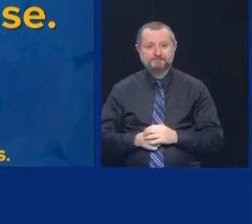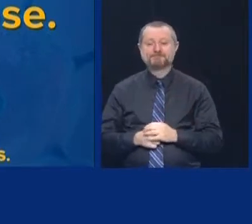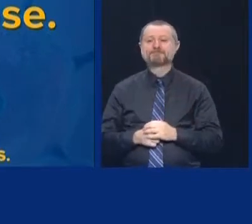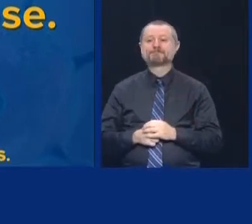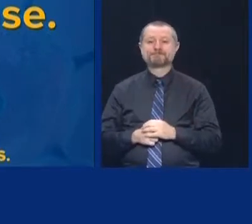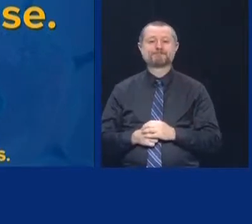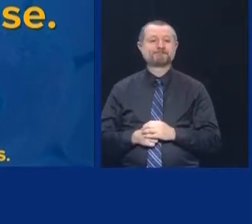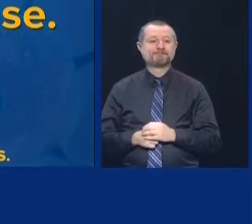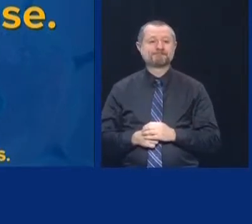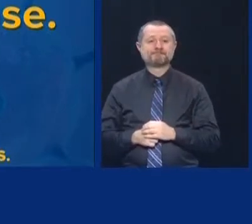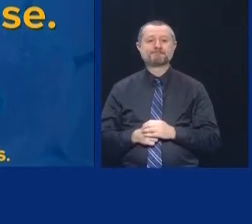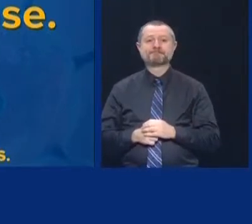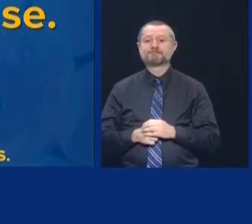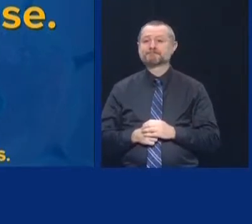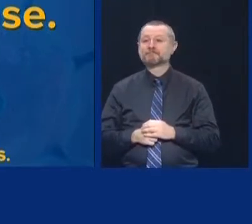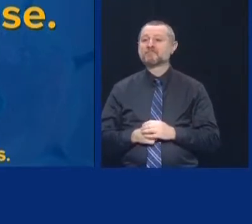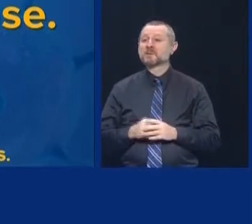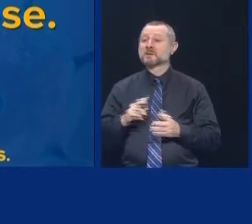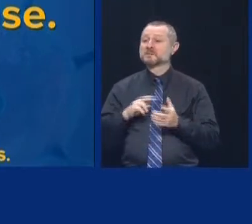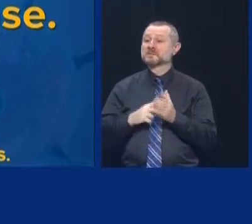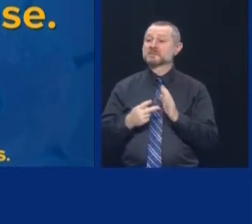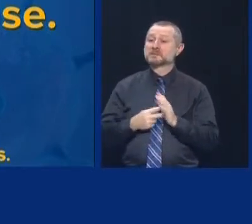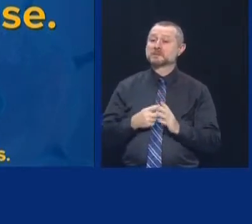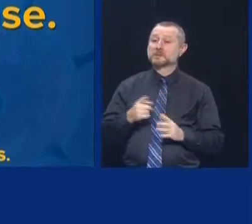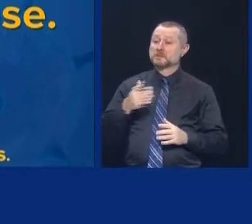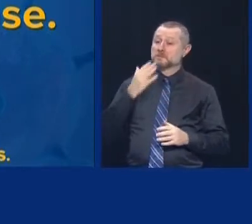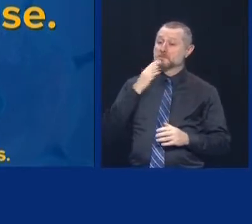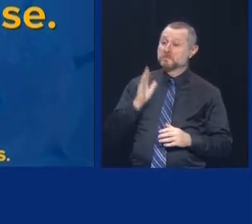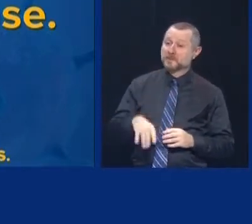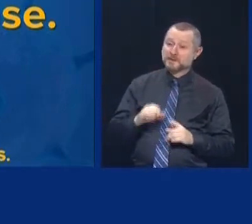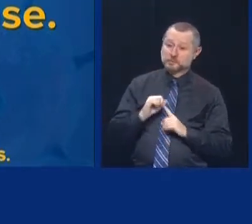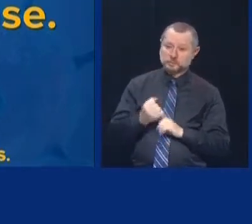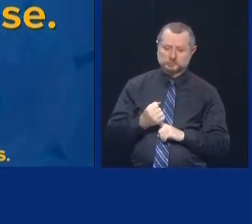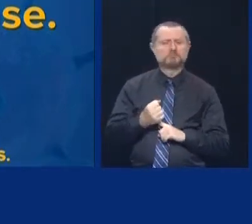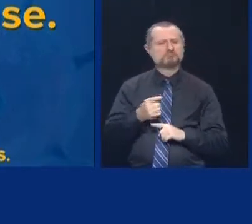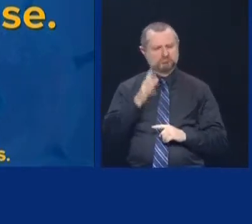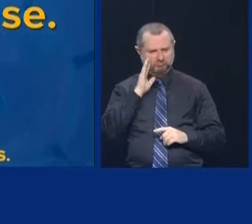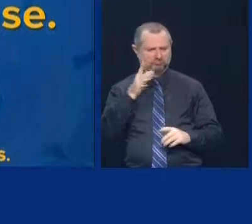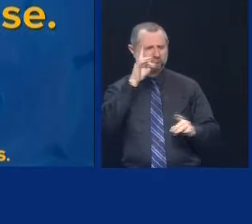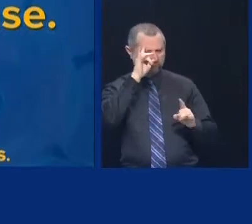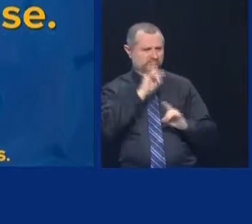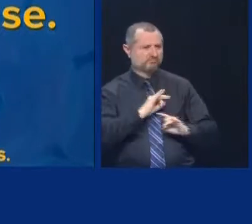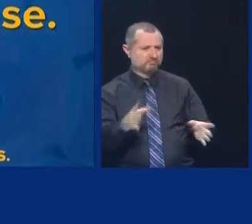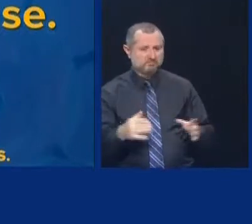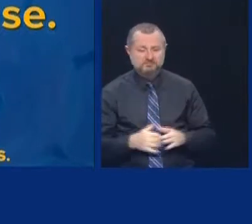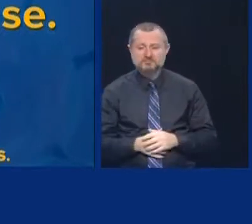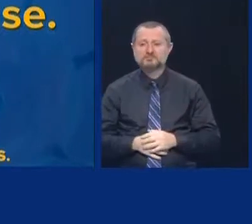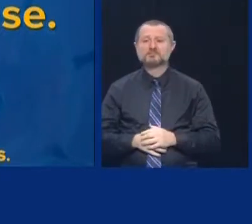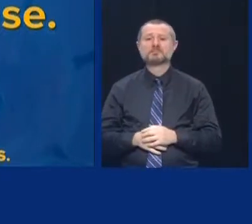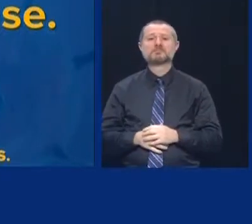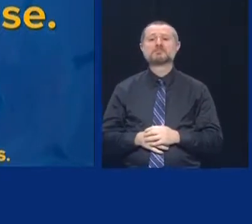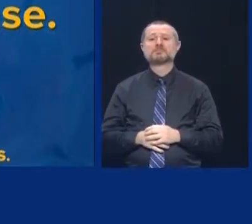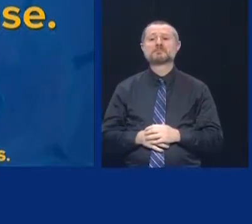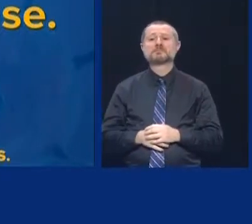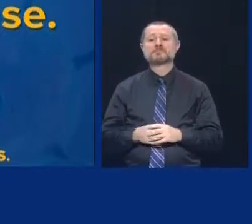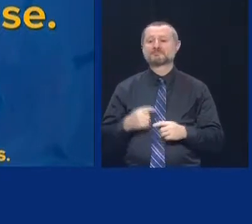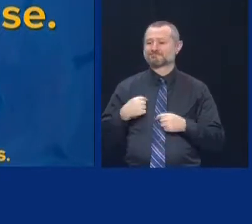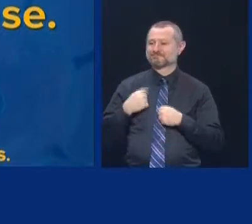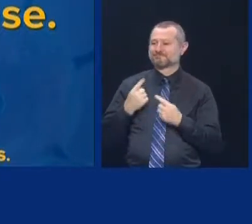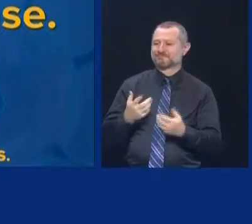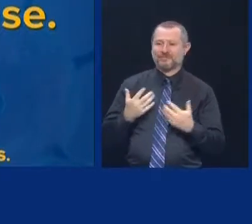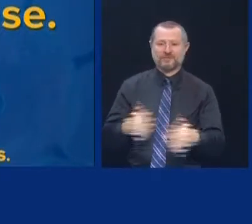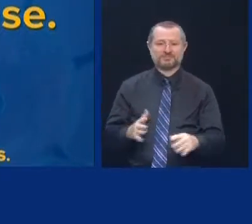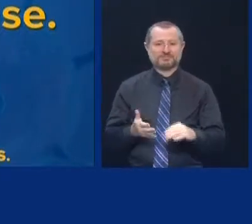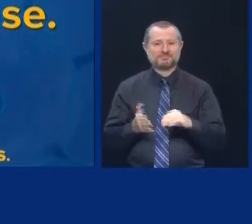That is going to take a bad situation and make it worse, because the numbers were already going up. We then